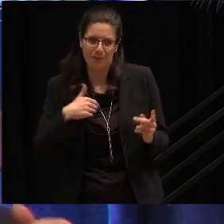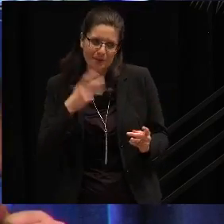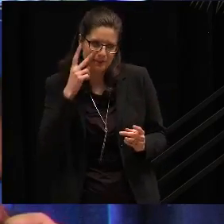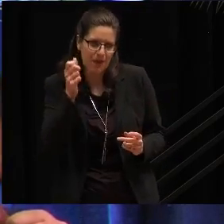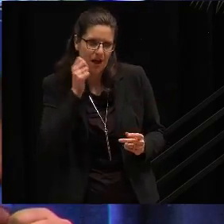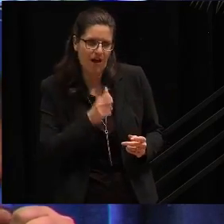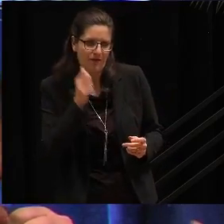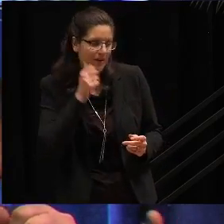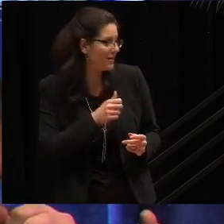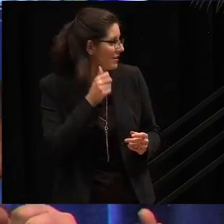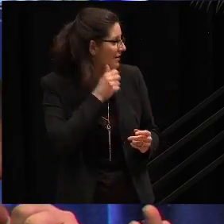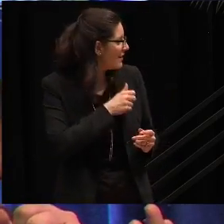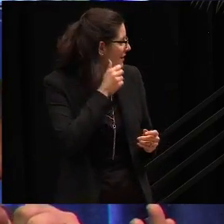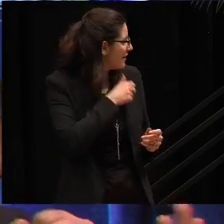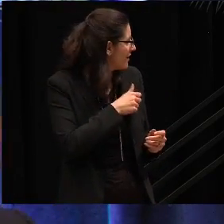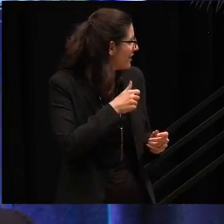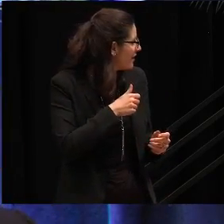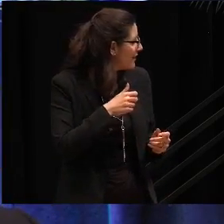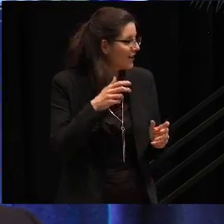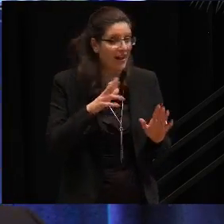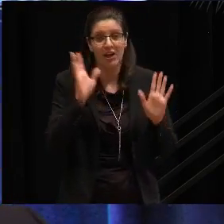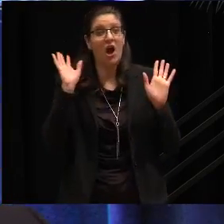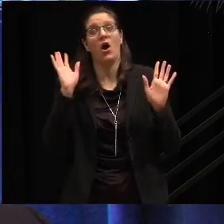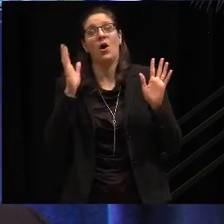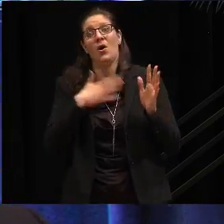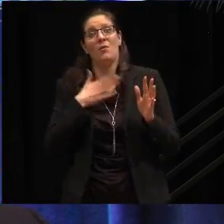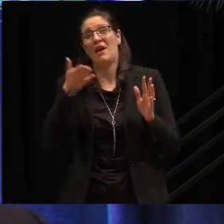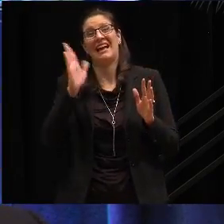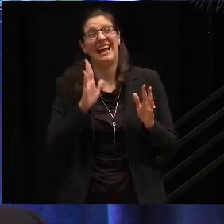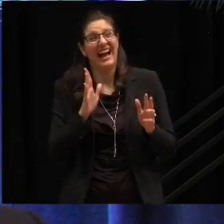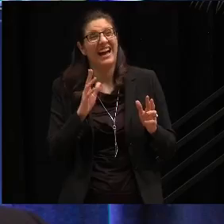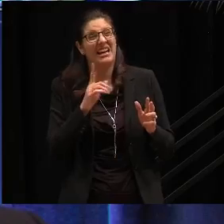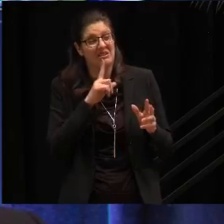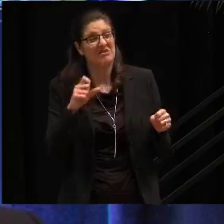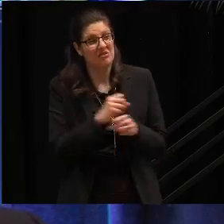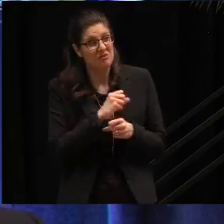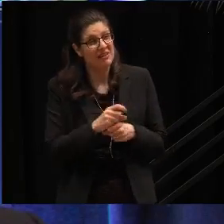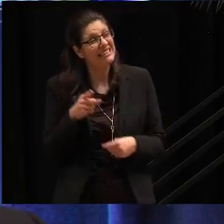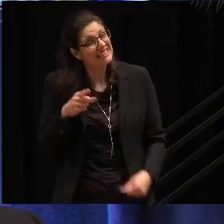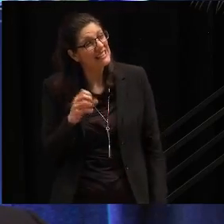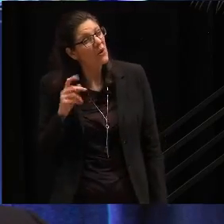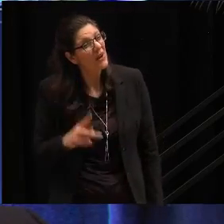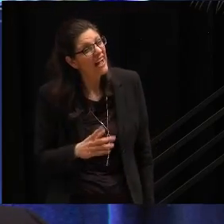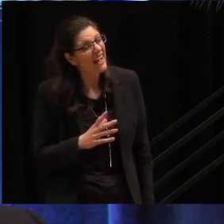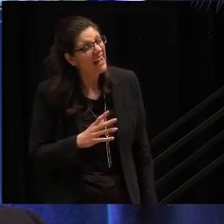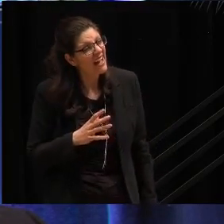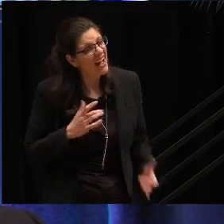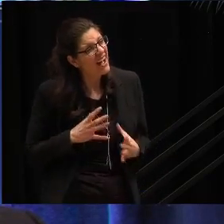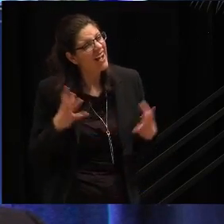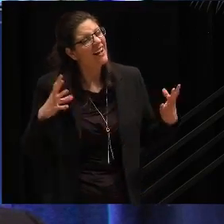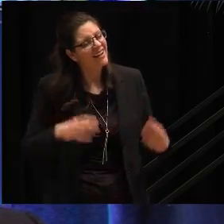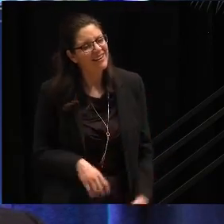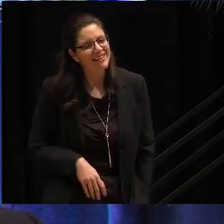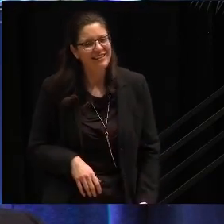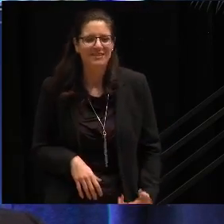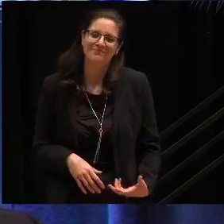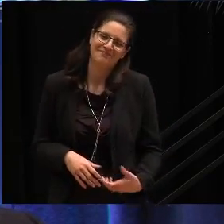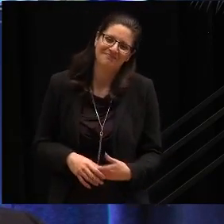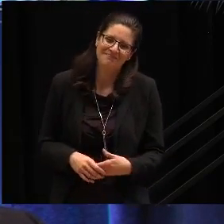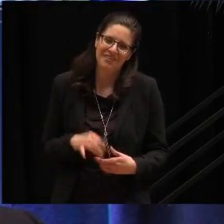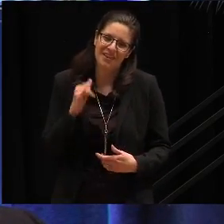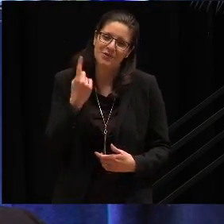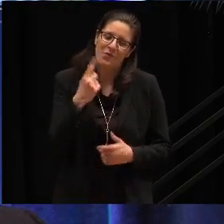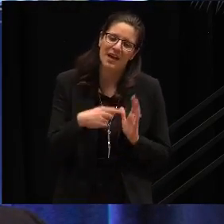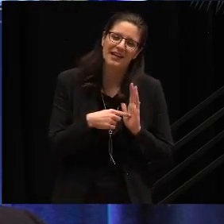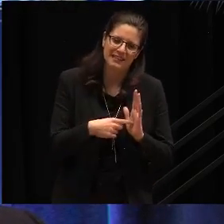room, and they're like, oh no, oh my God. Like really? He's in good health? He's okay? And so that's really just one